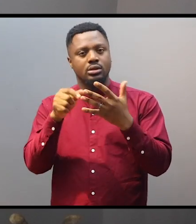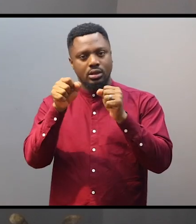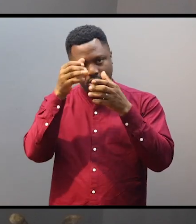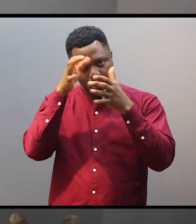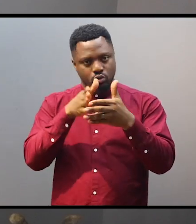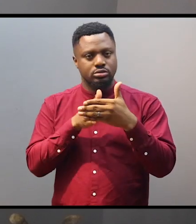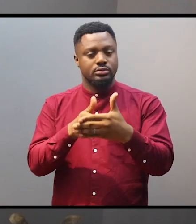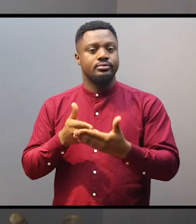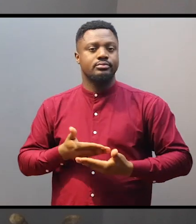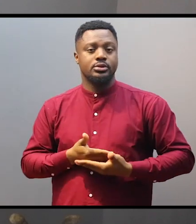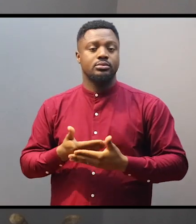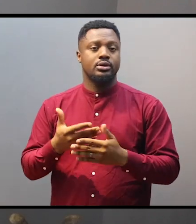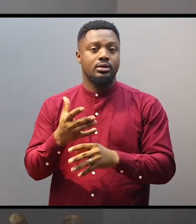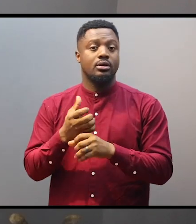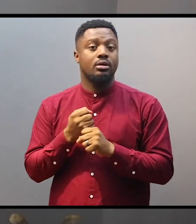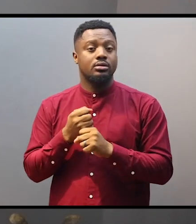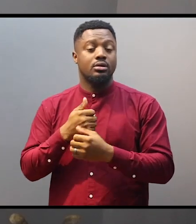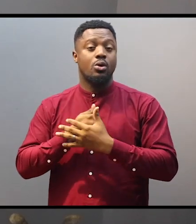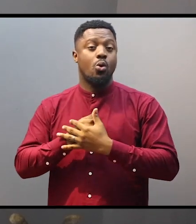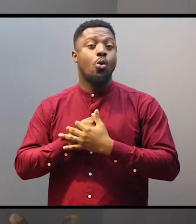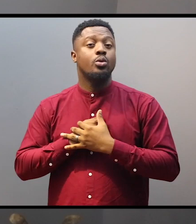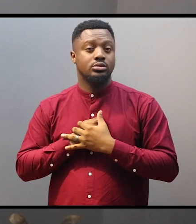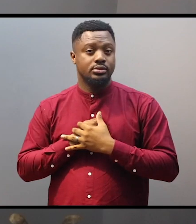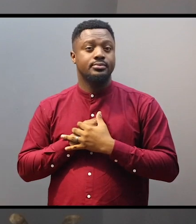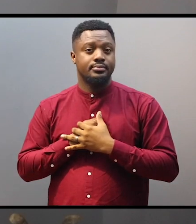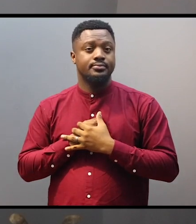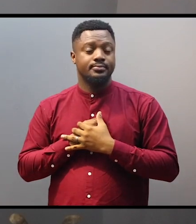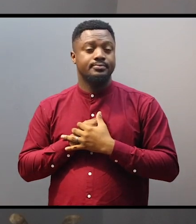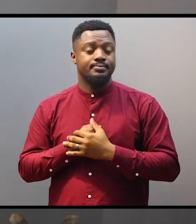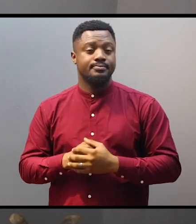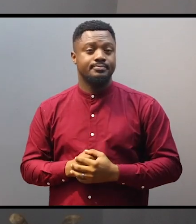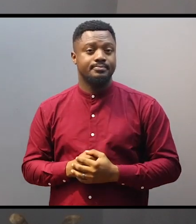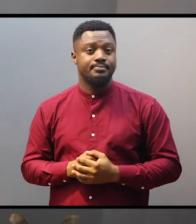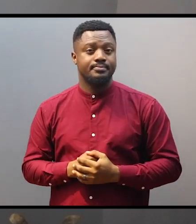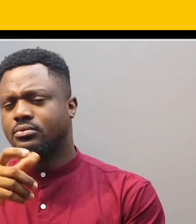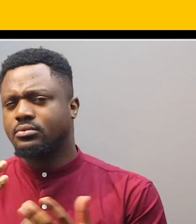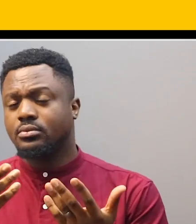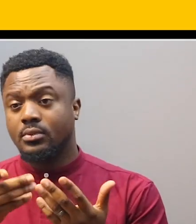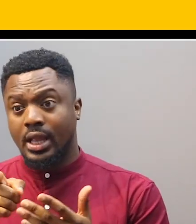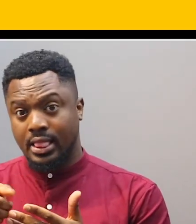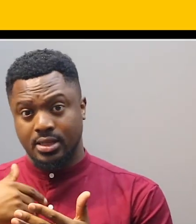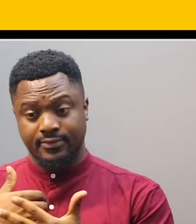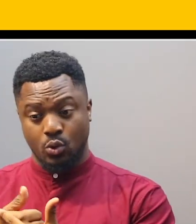with each other may cause the child to have autism.